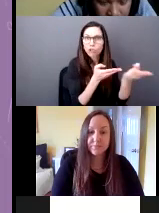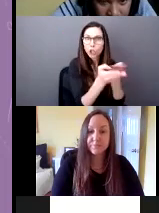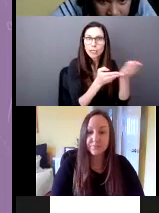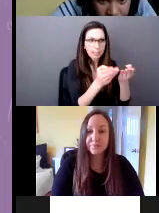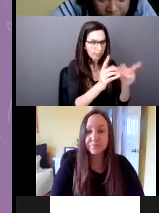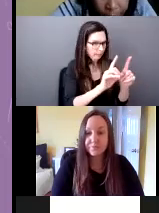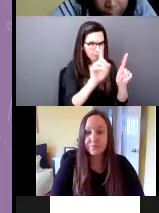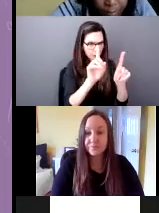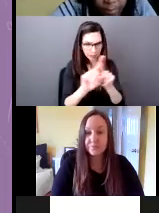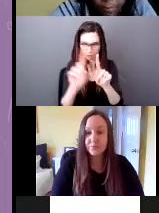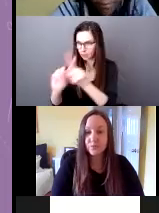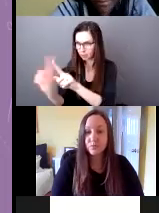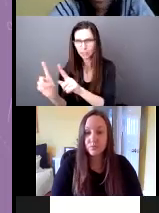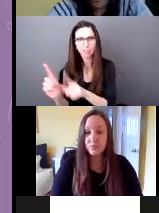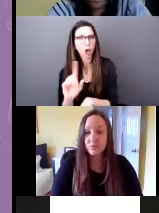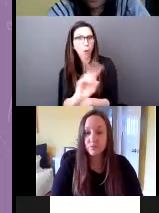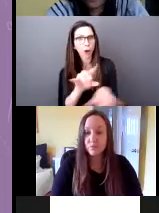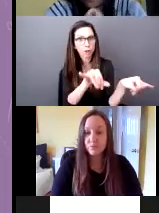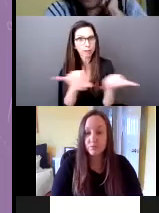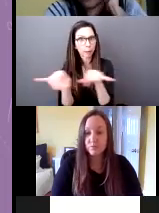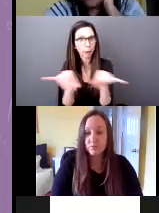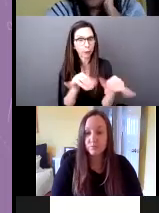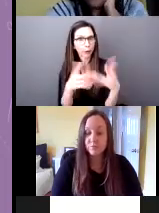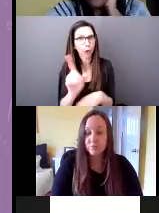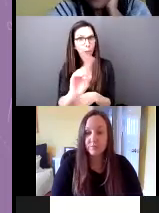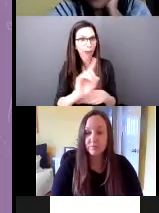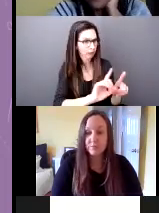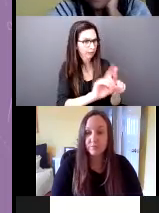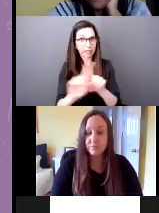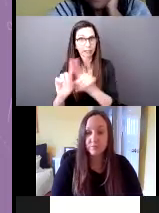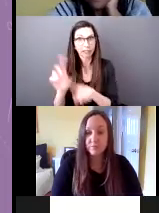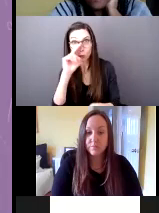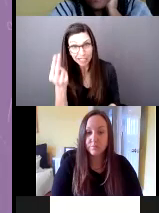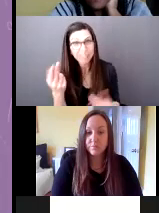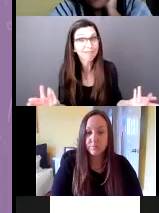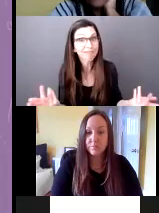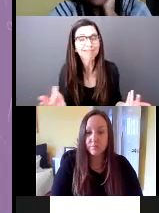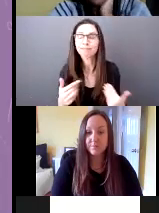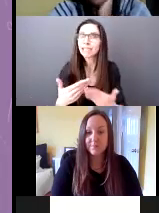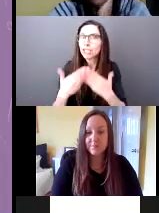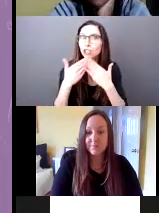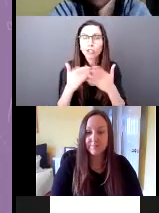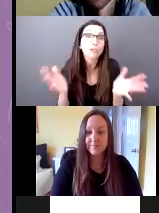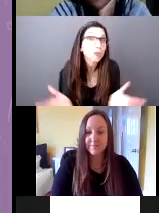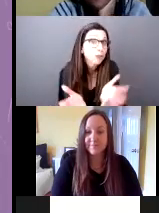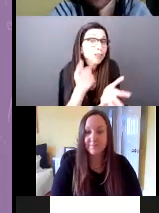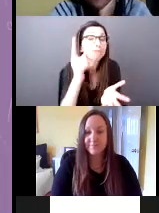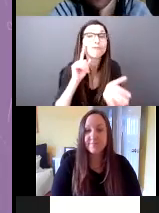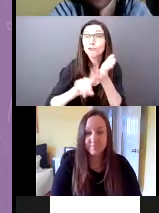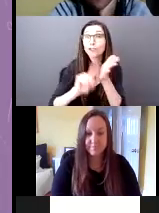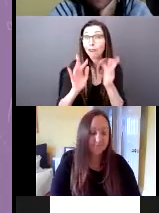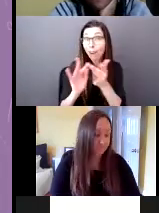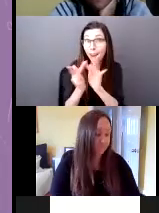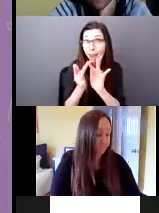help, and to check out the website because I know that both of you have information on the websites that